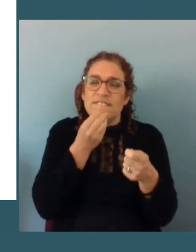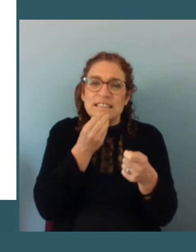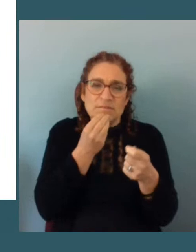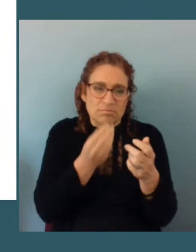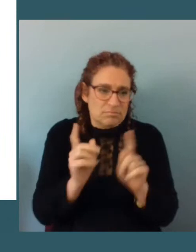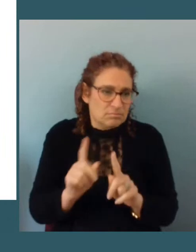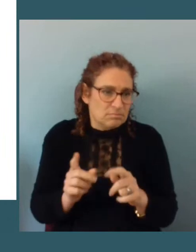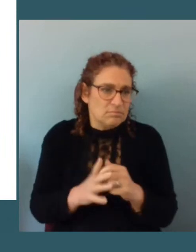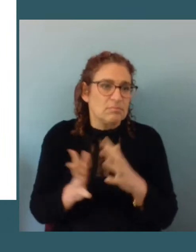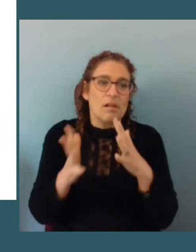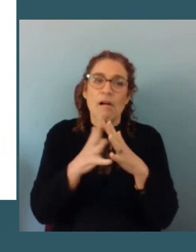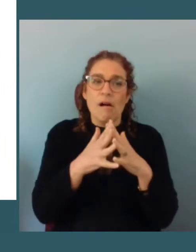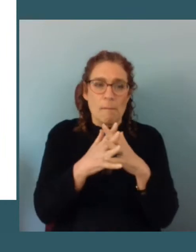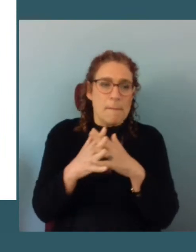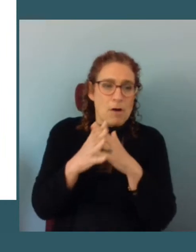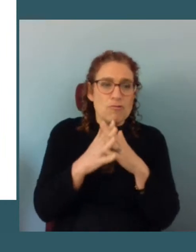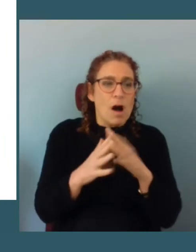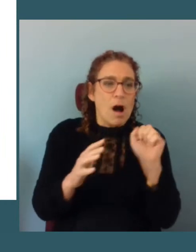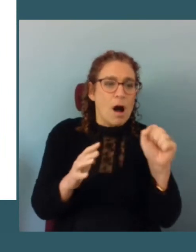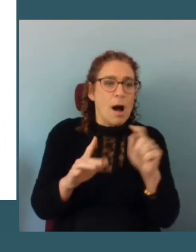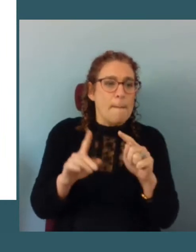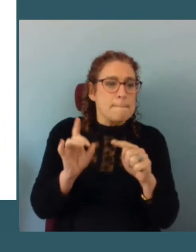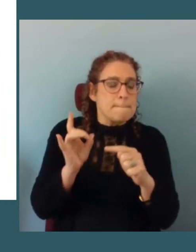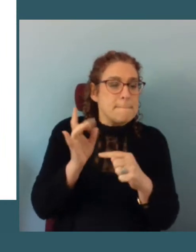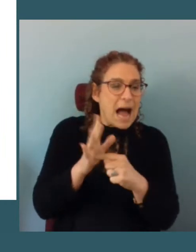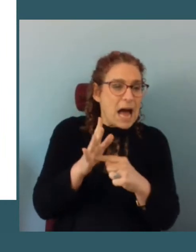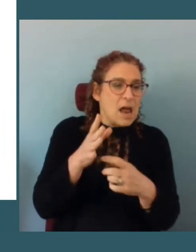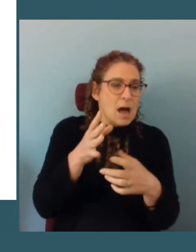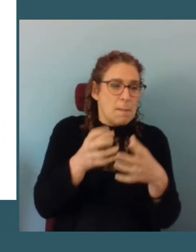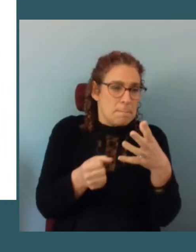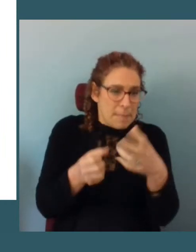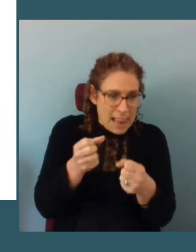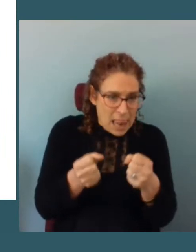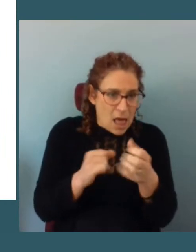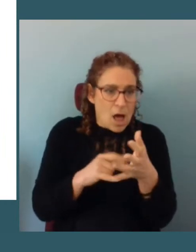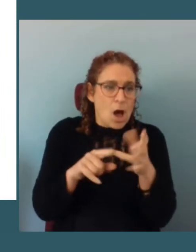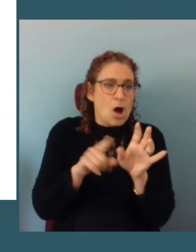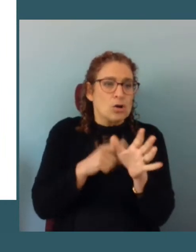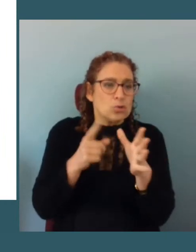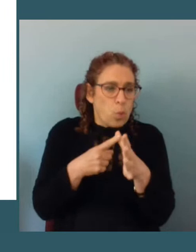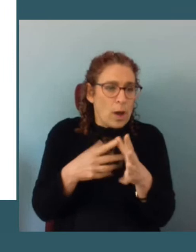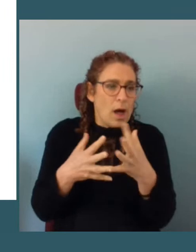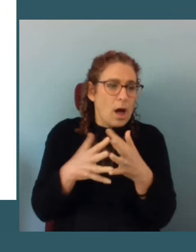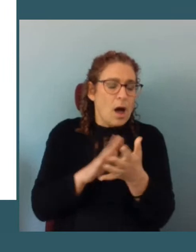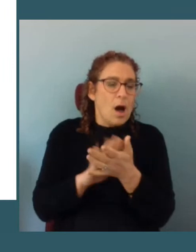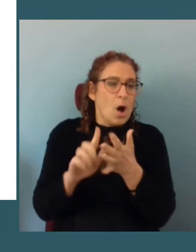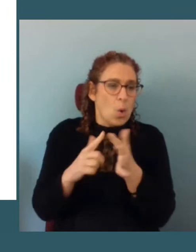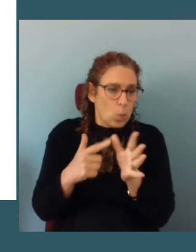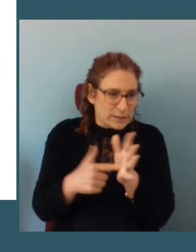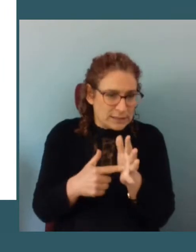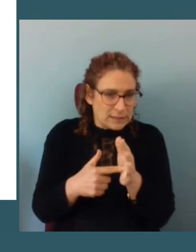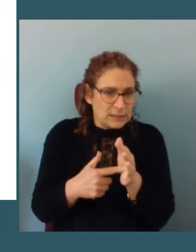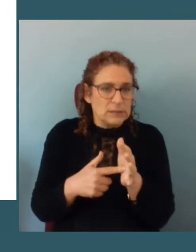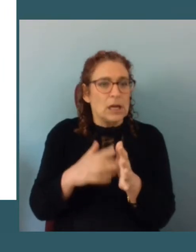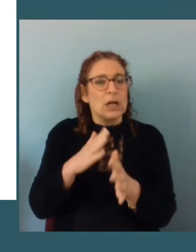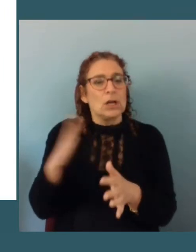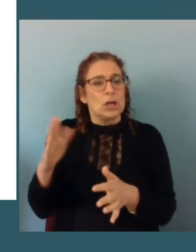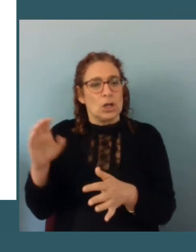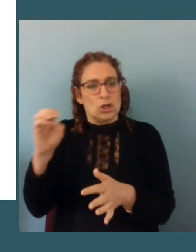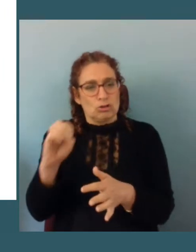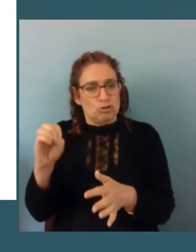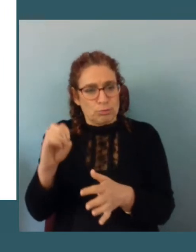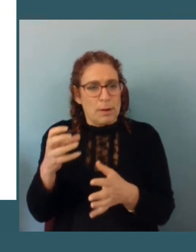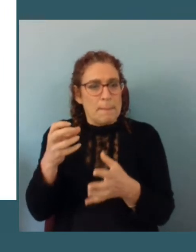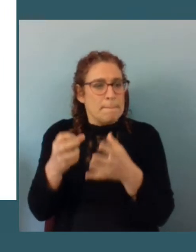their main sources are milk or soya and wheat, whereas in Europe, it's milk, fish,